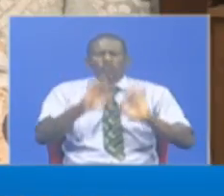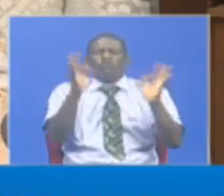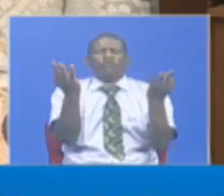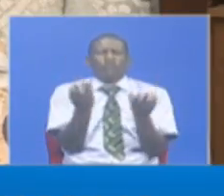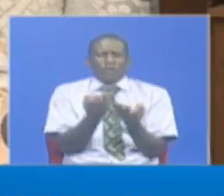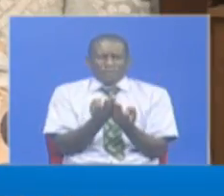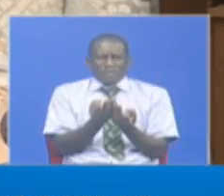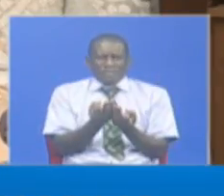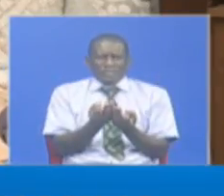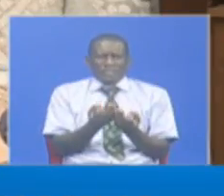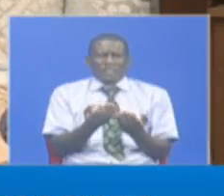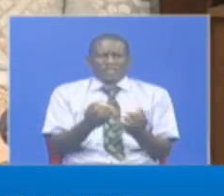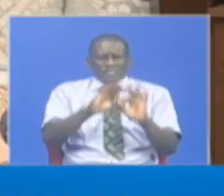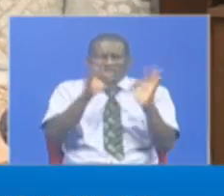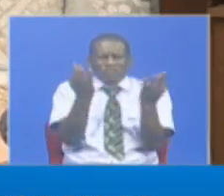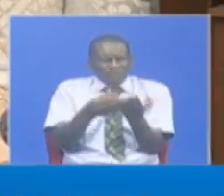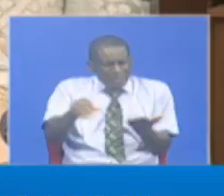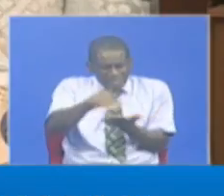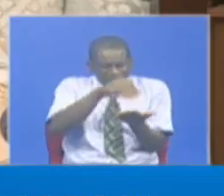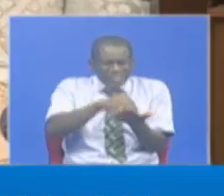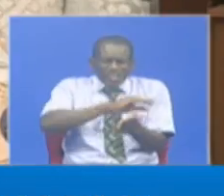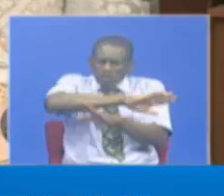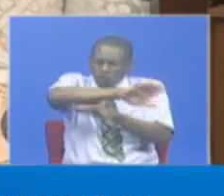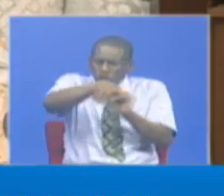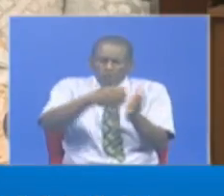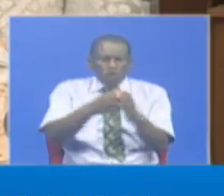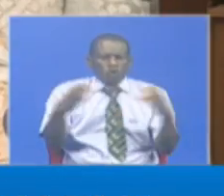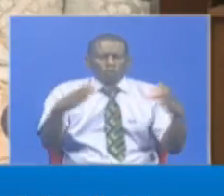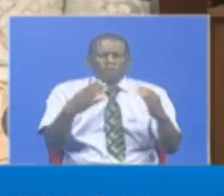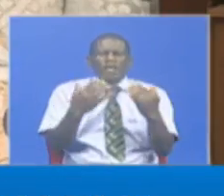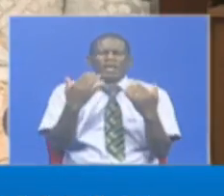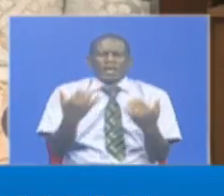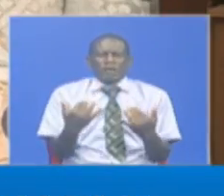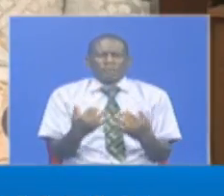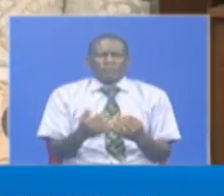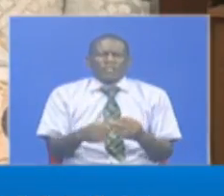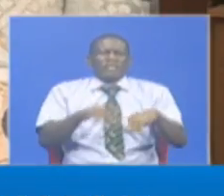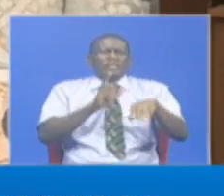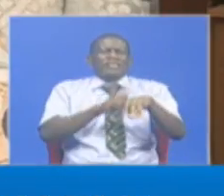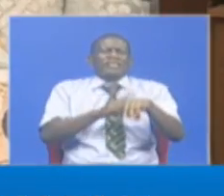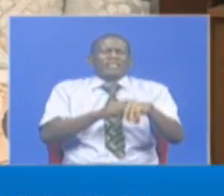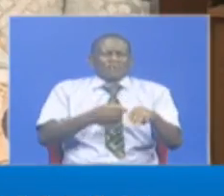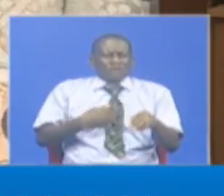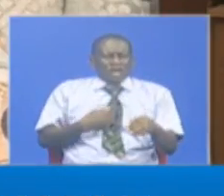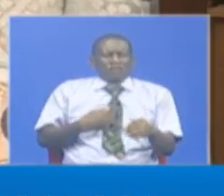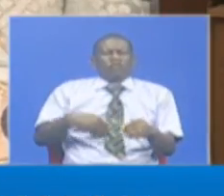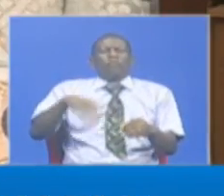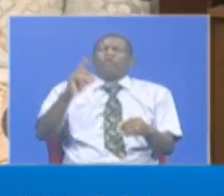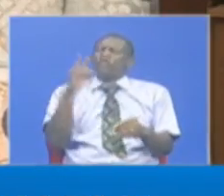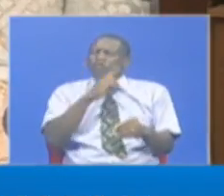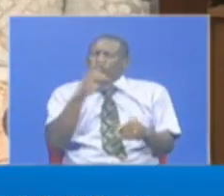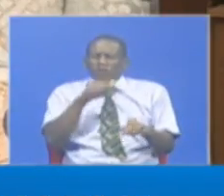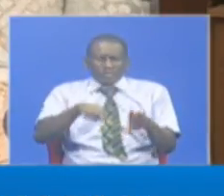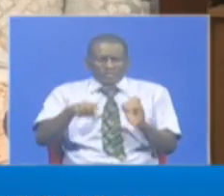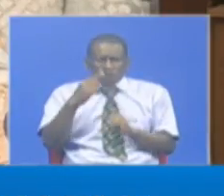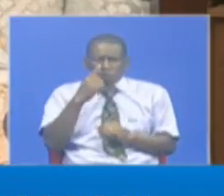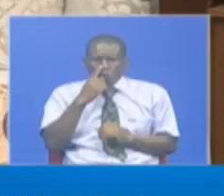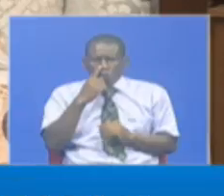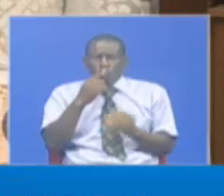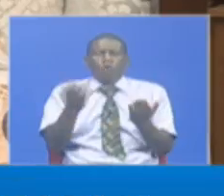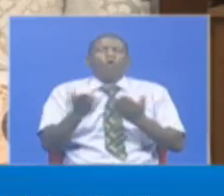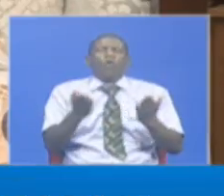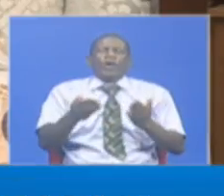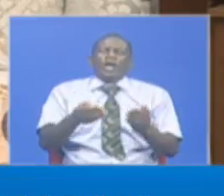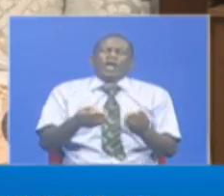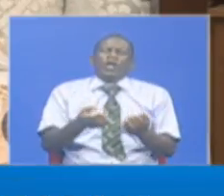the main, the center of every community. Therefore, when there is increased violence in the home, where we are